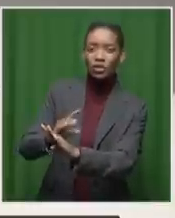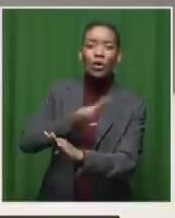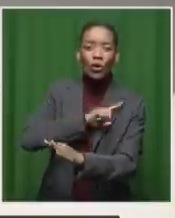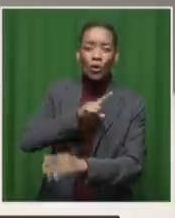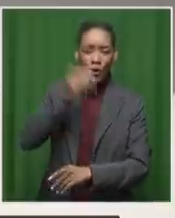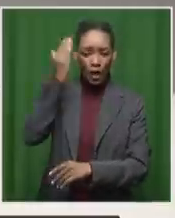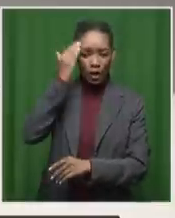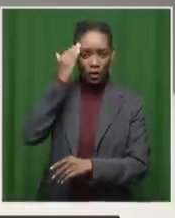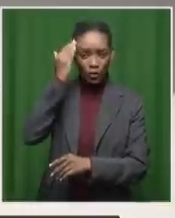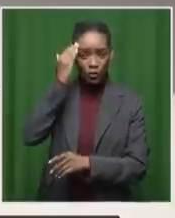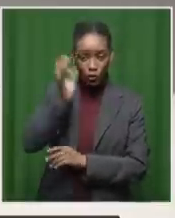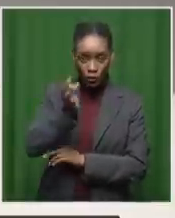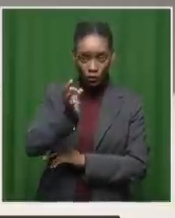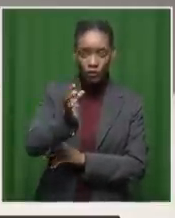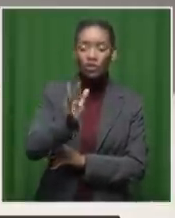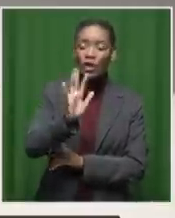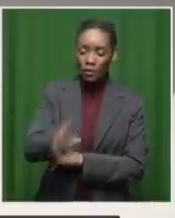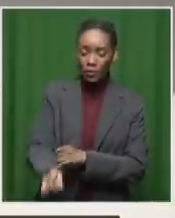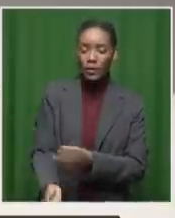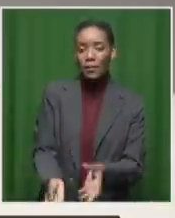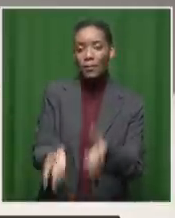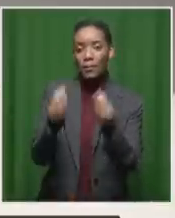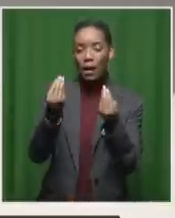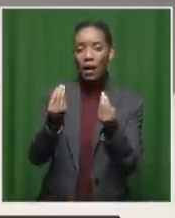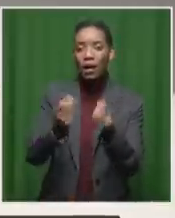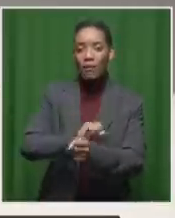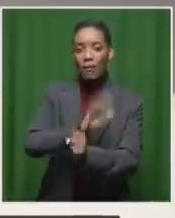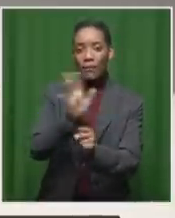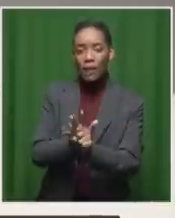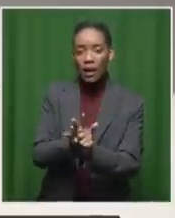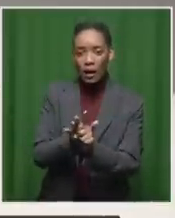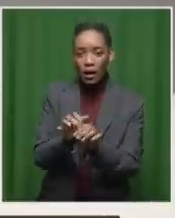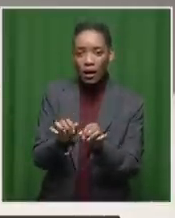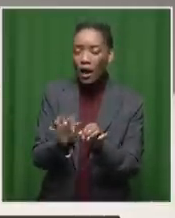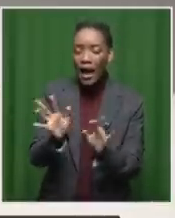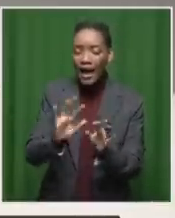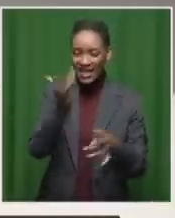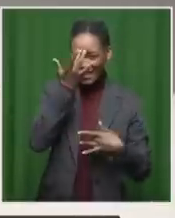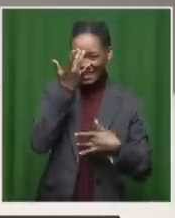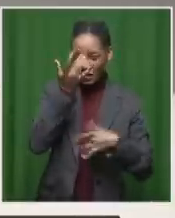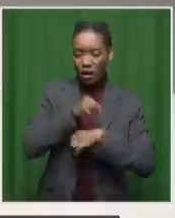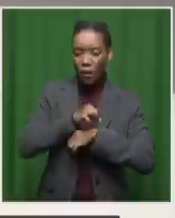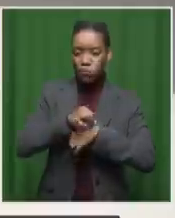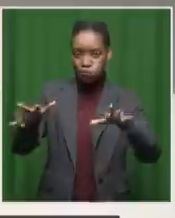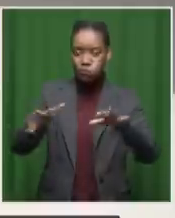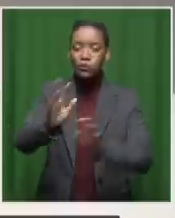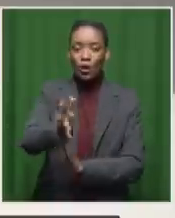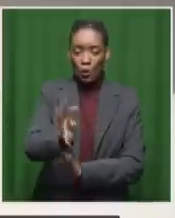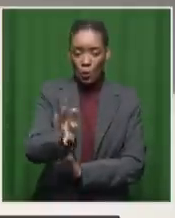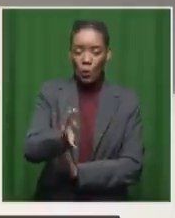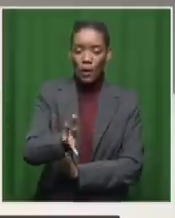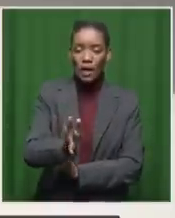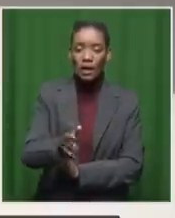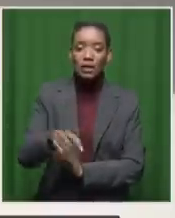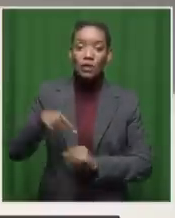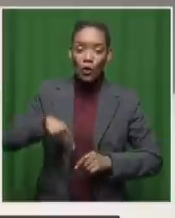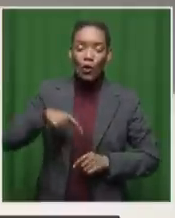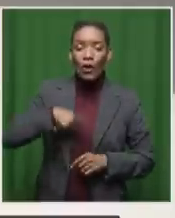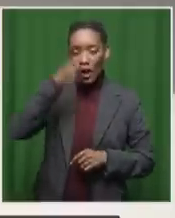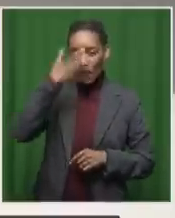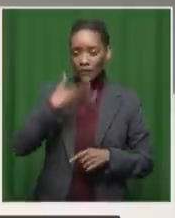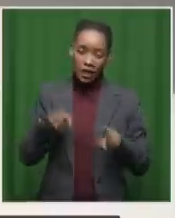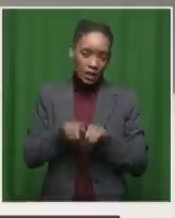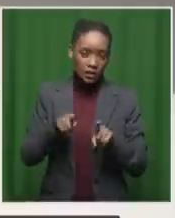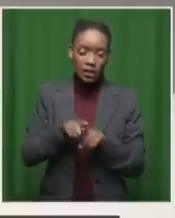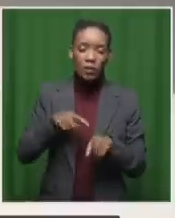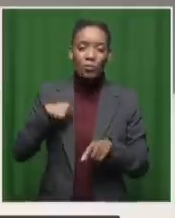pandemic is coming. In Africa, we need to have a champion, someone with a lot of experience who did a great